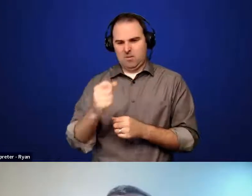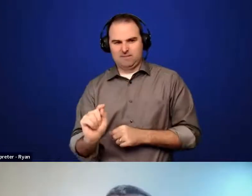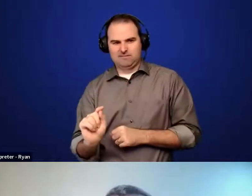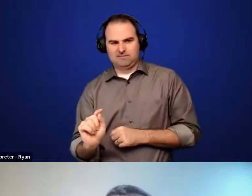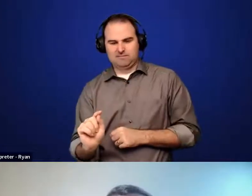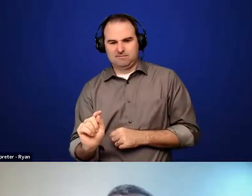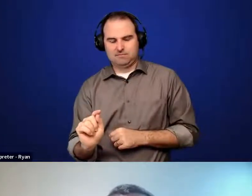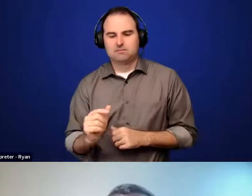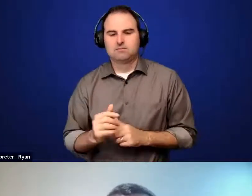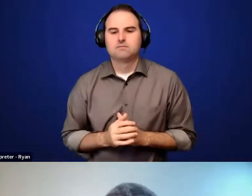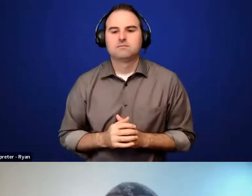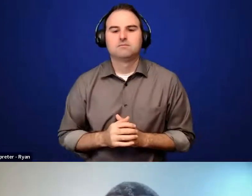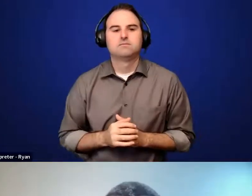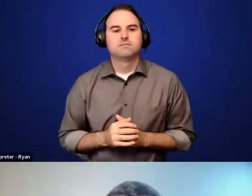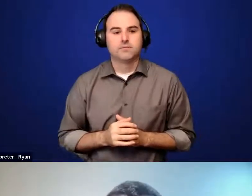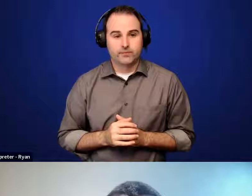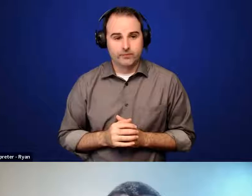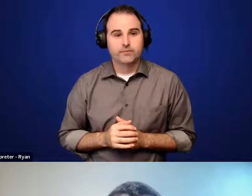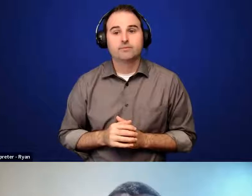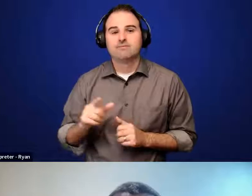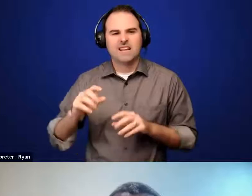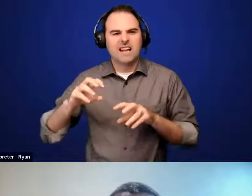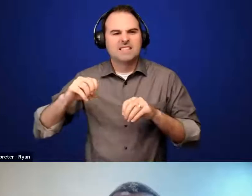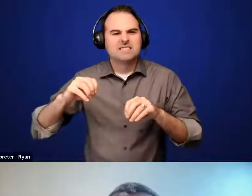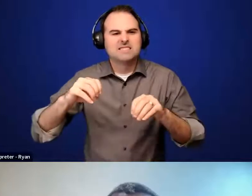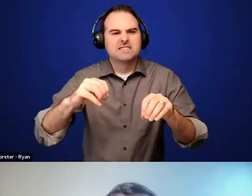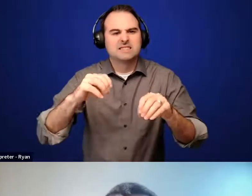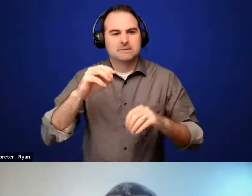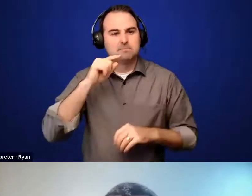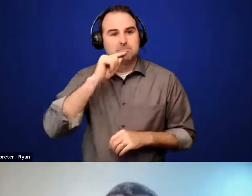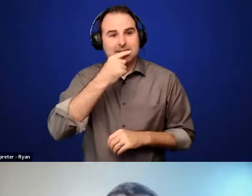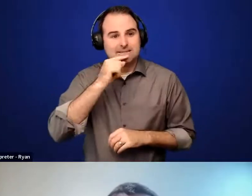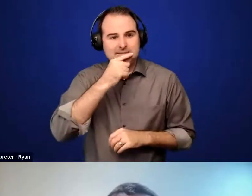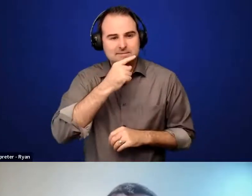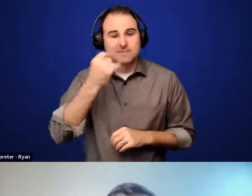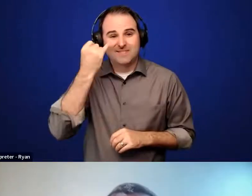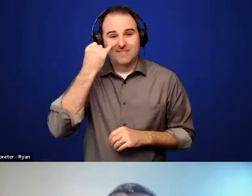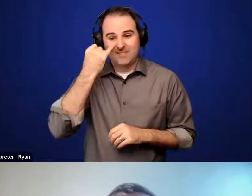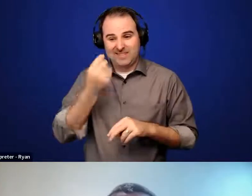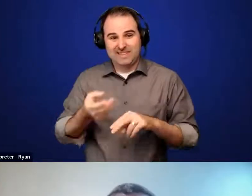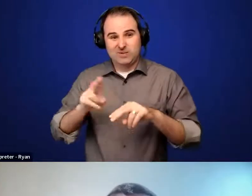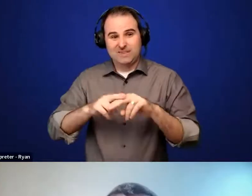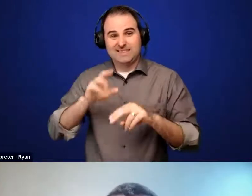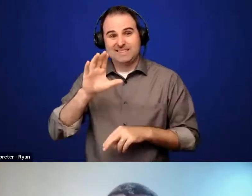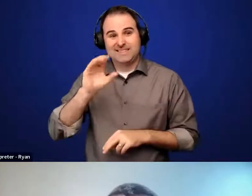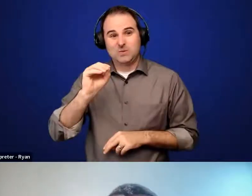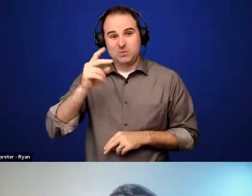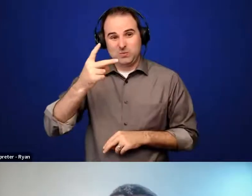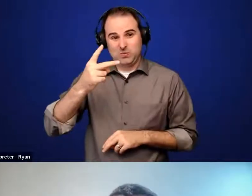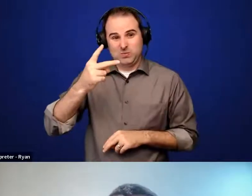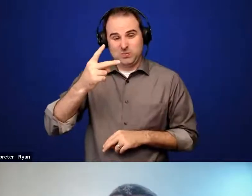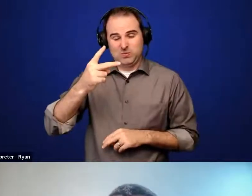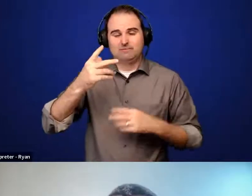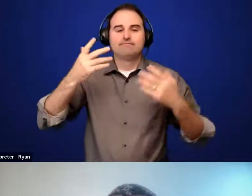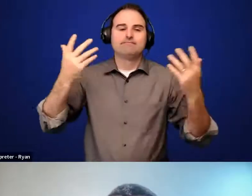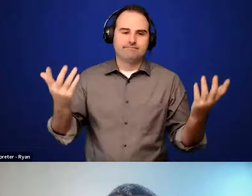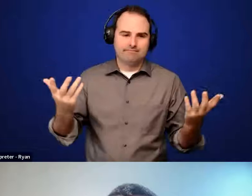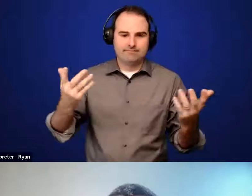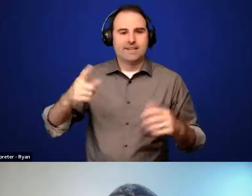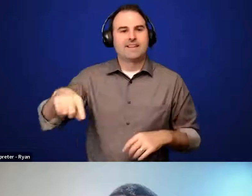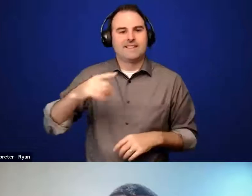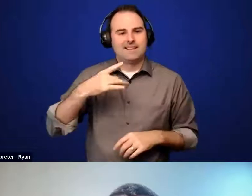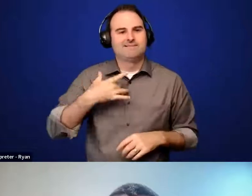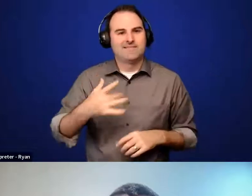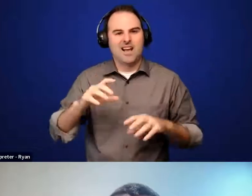there's increase in CO2 concentration, they have the tendency of feeding more. And in